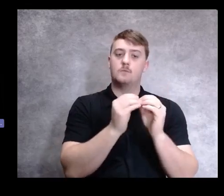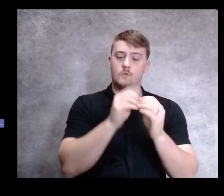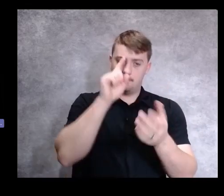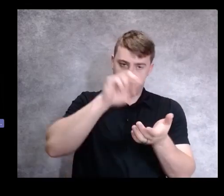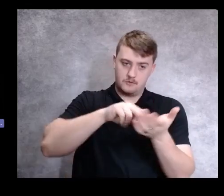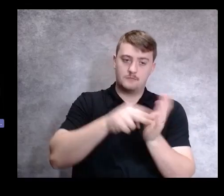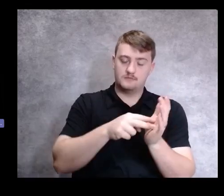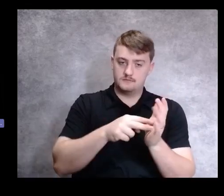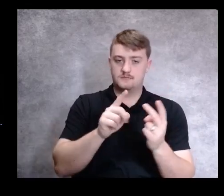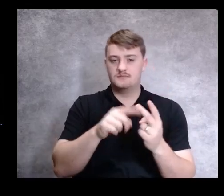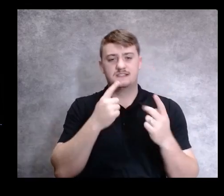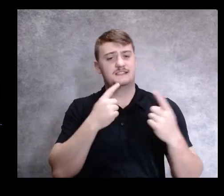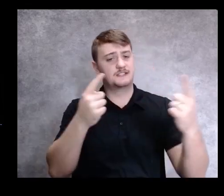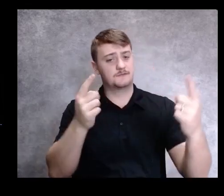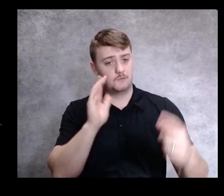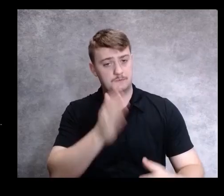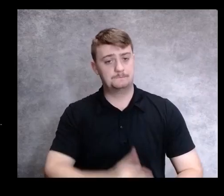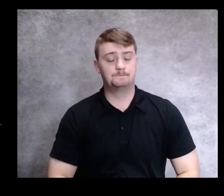and successful.